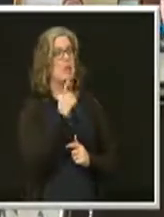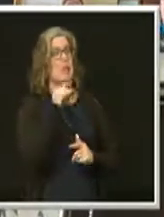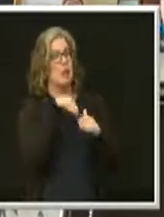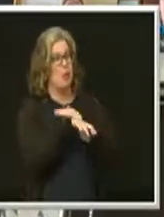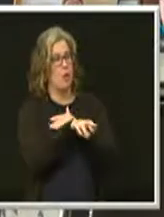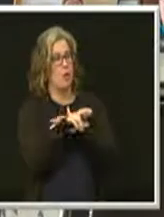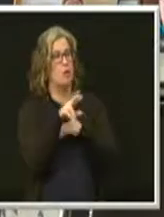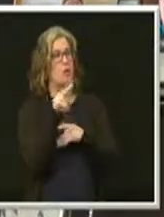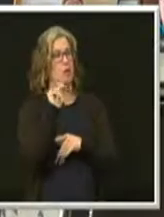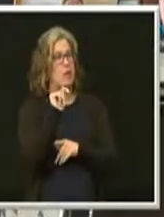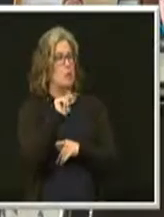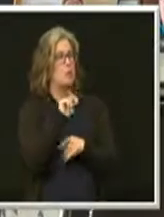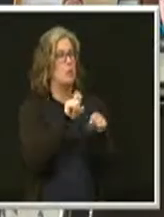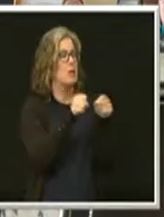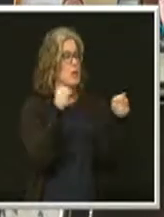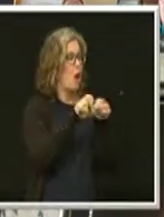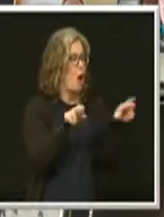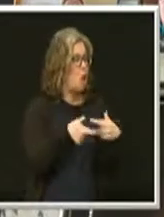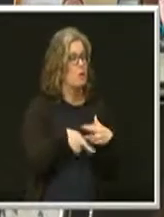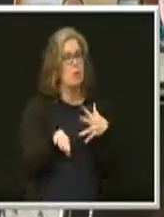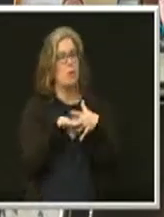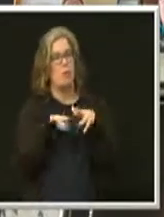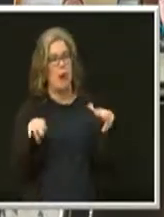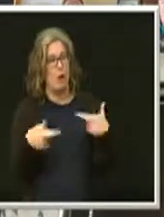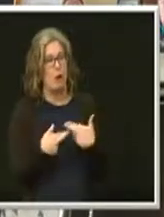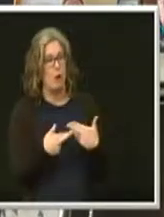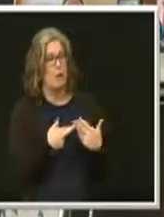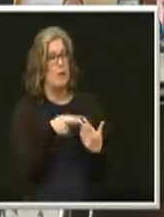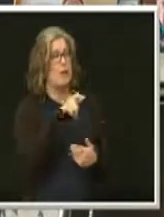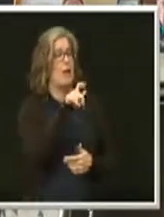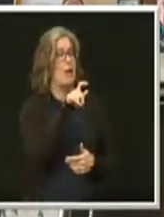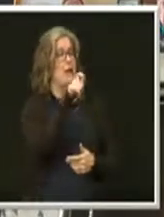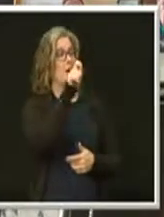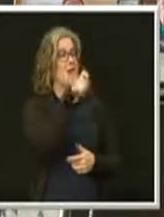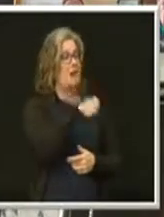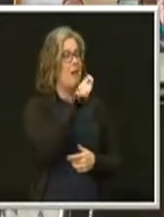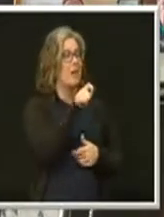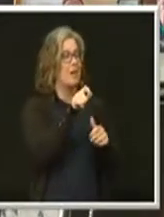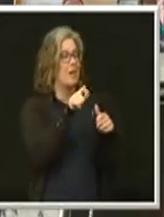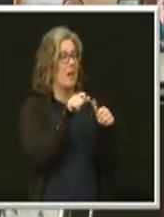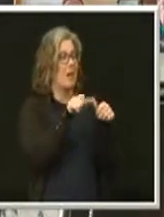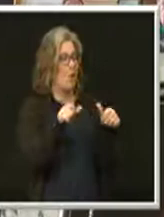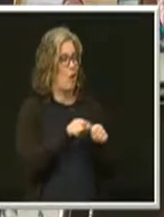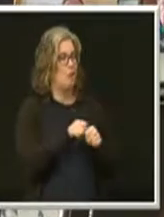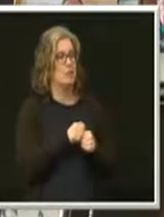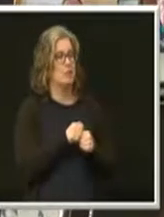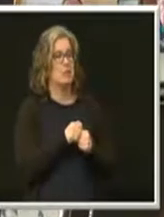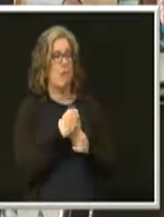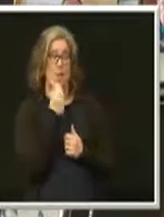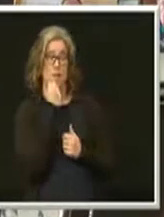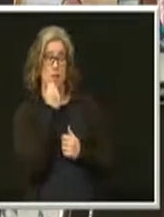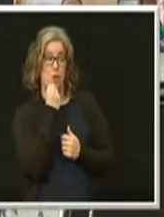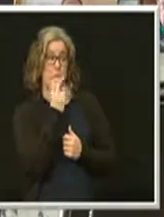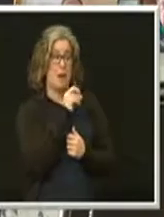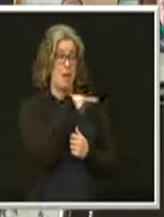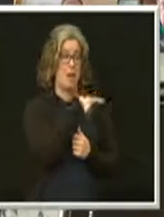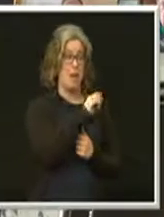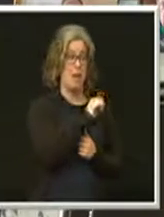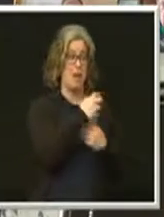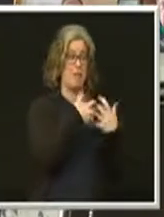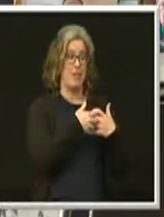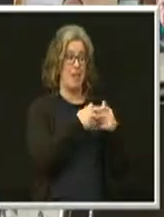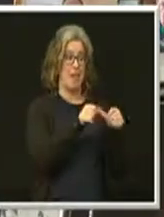into restrooms, locker rooms, break rooms, clock-in areas, in the food and PPE